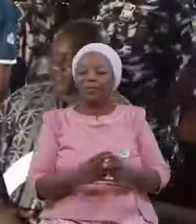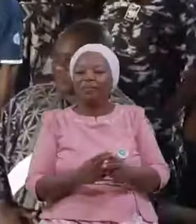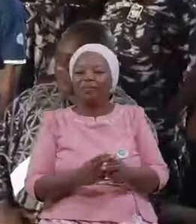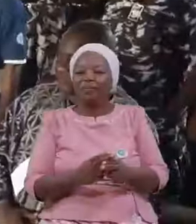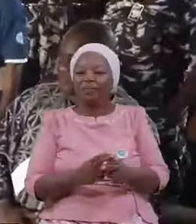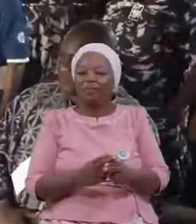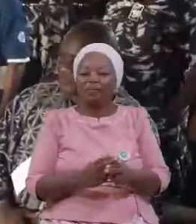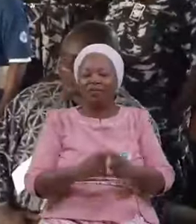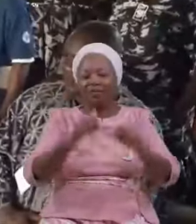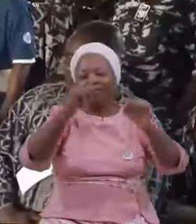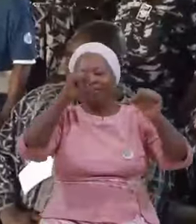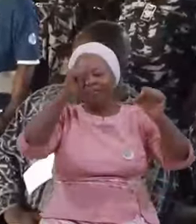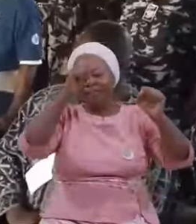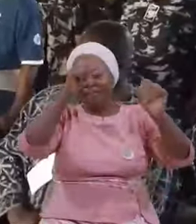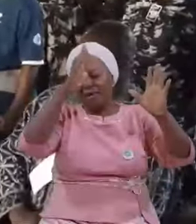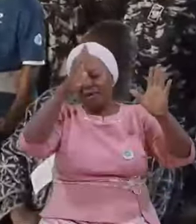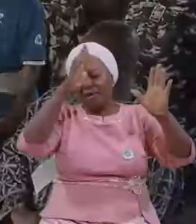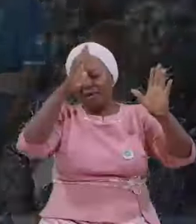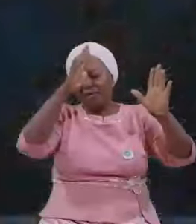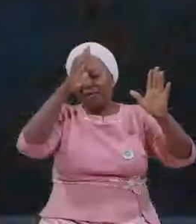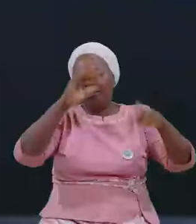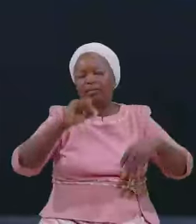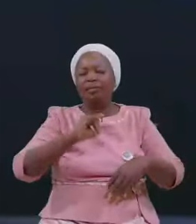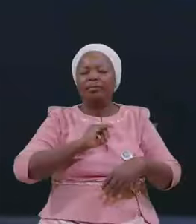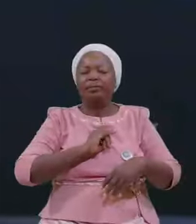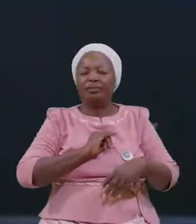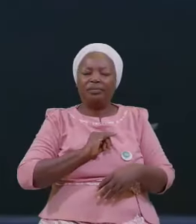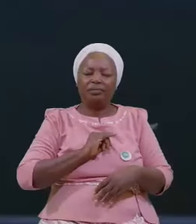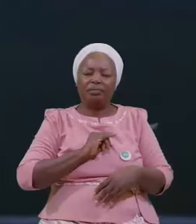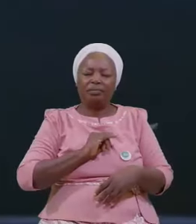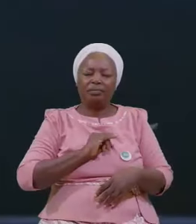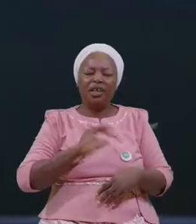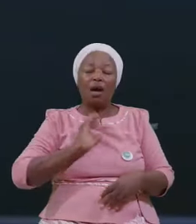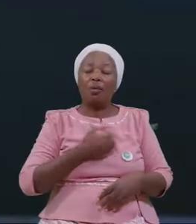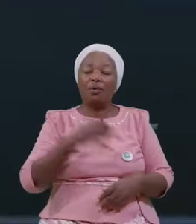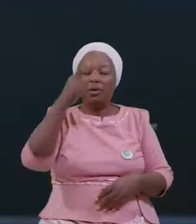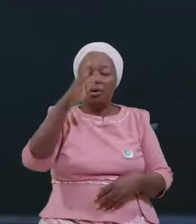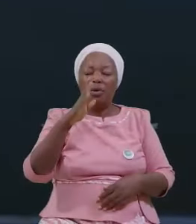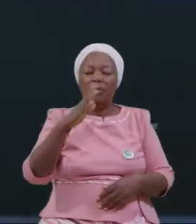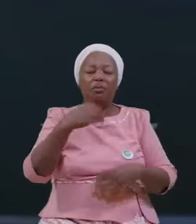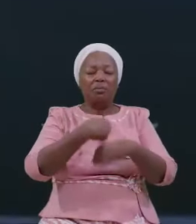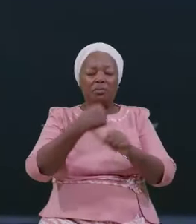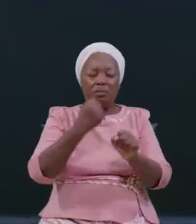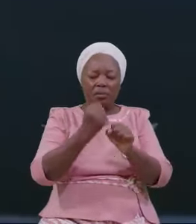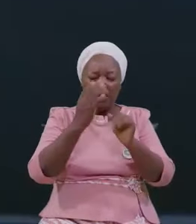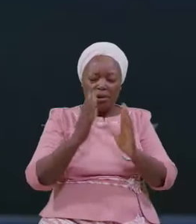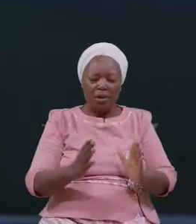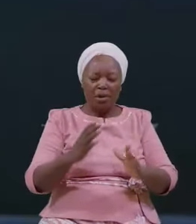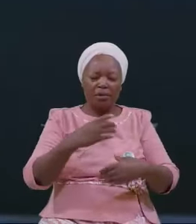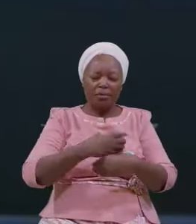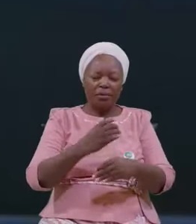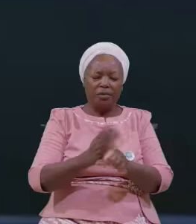Father, our God, maker, creator, we love